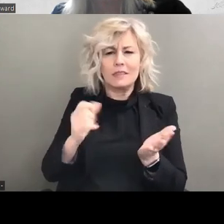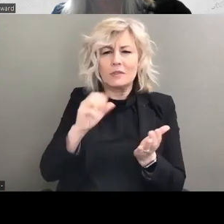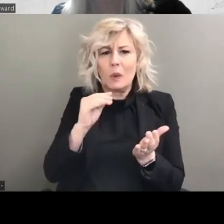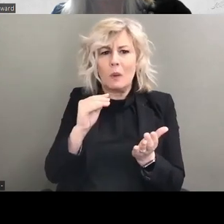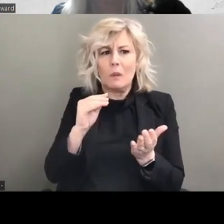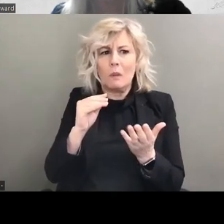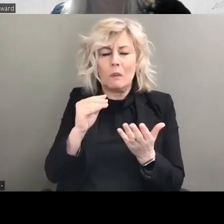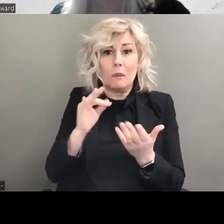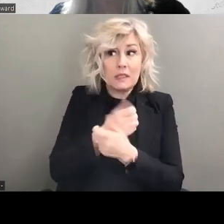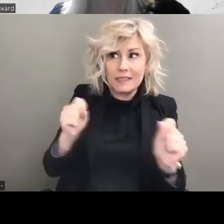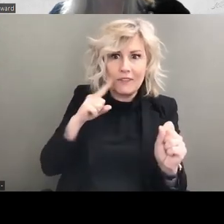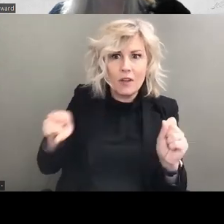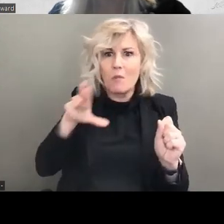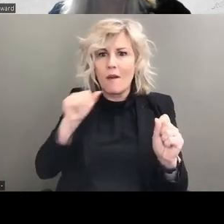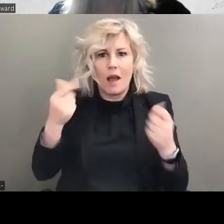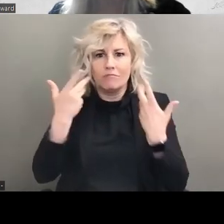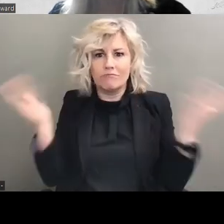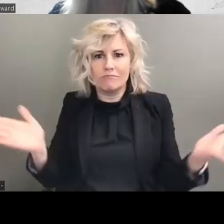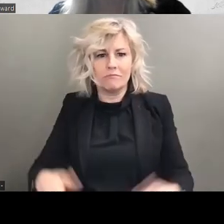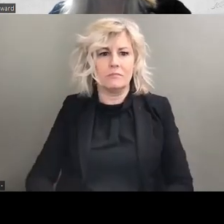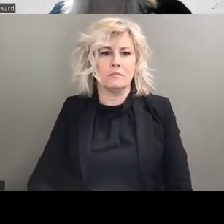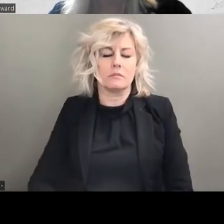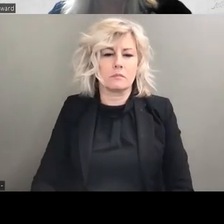know if it was safe for them. Next slide.